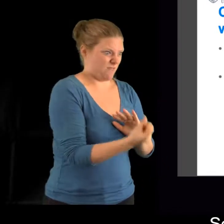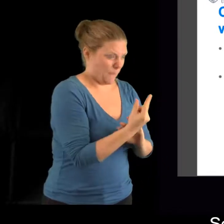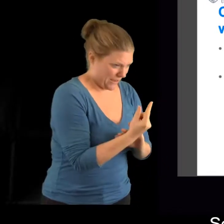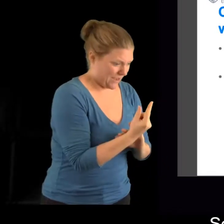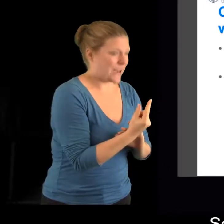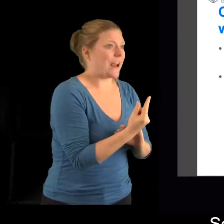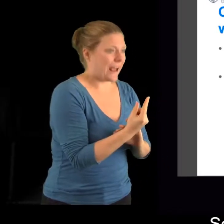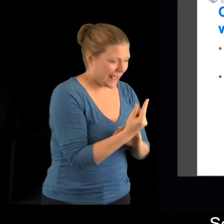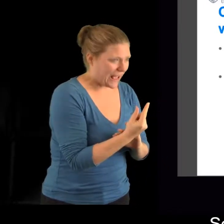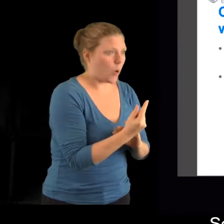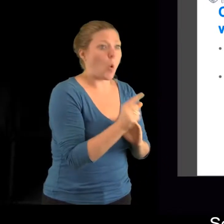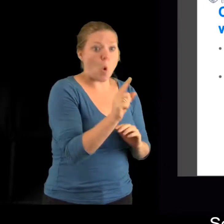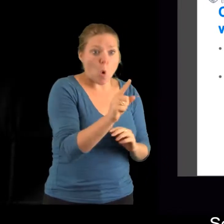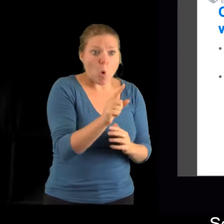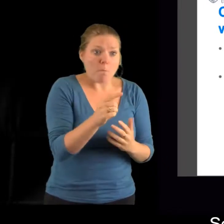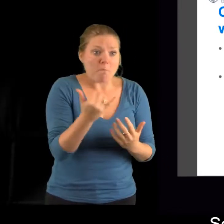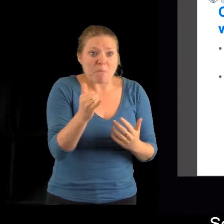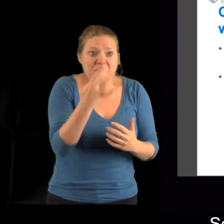called cases